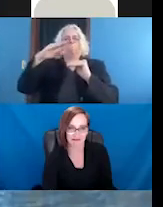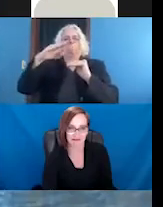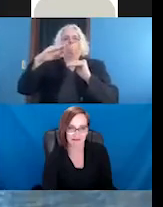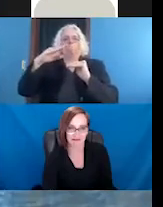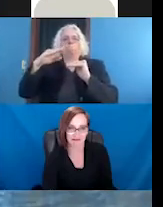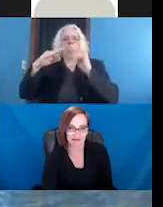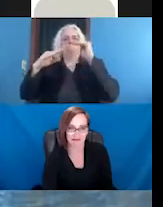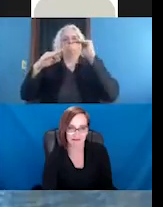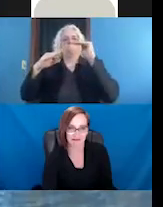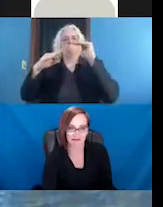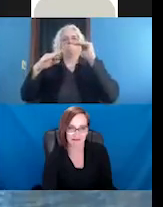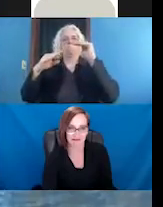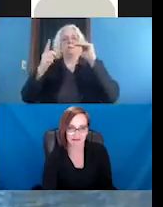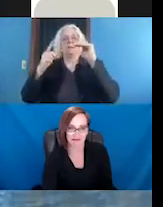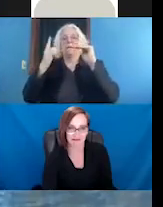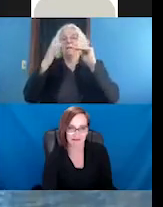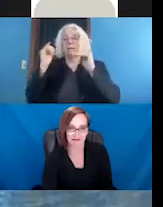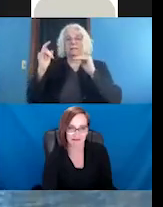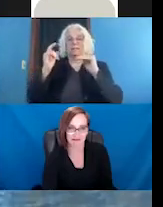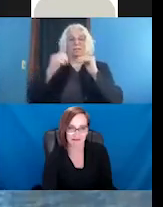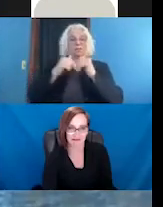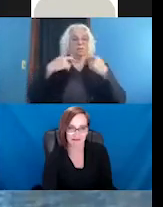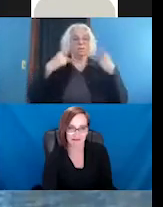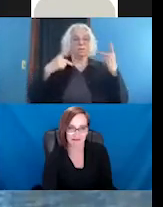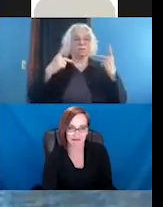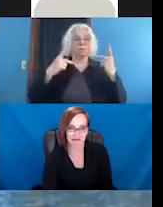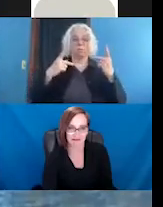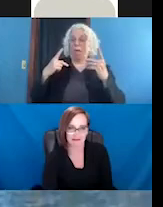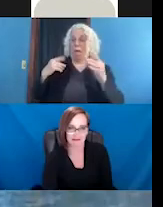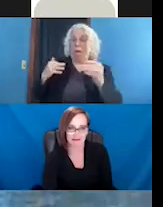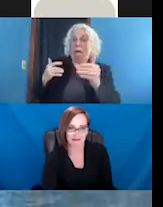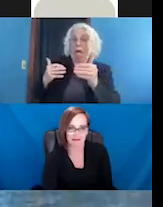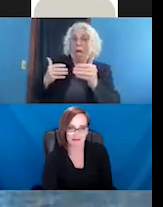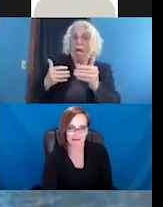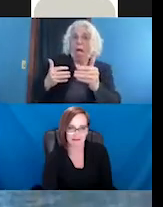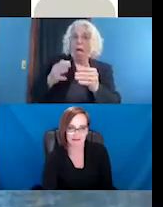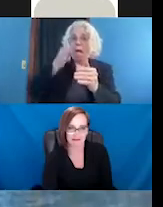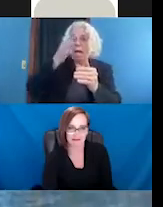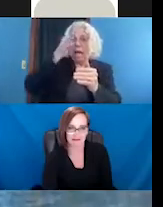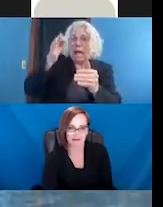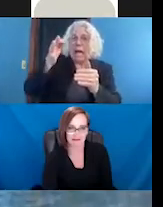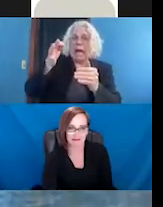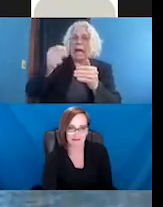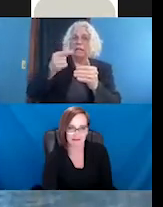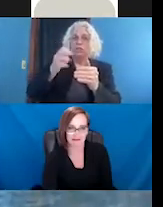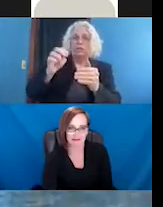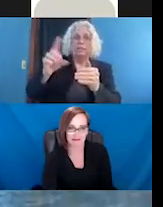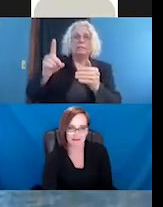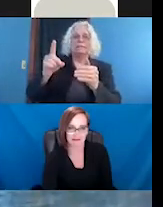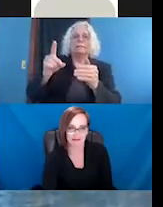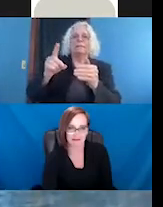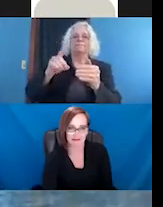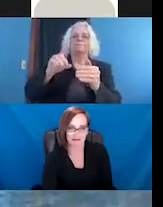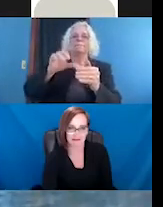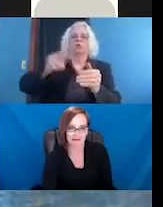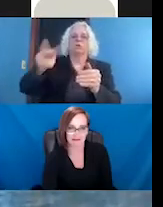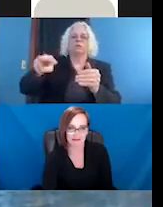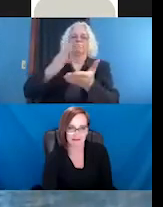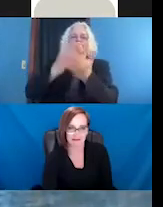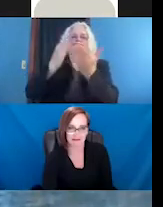young adults fall through the cracks in terms of securing that important credential. We can also find ways to incentivize